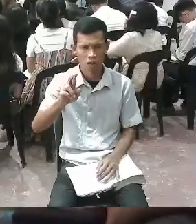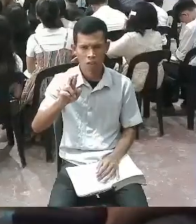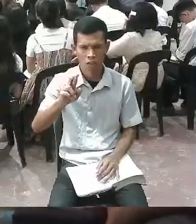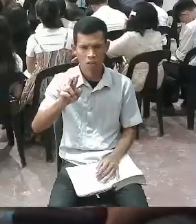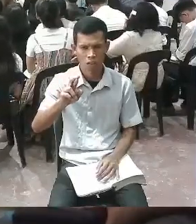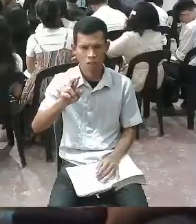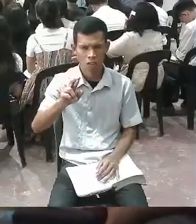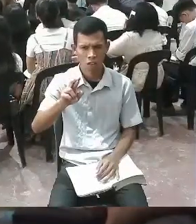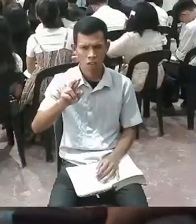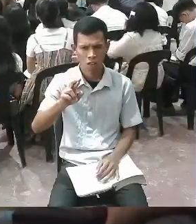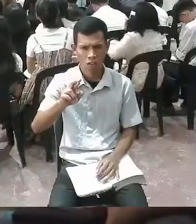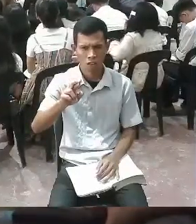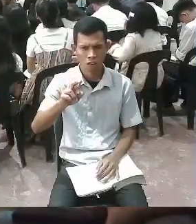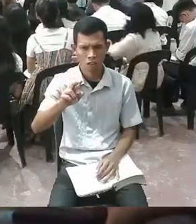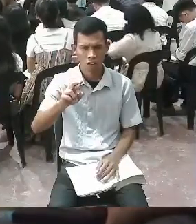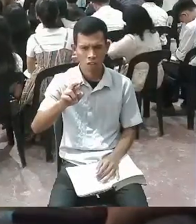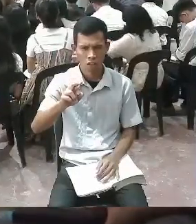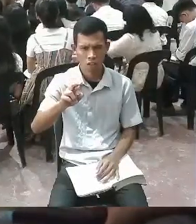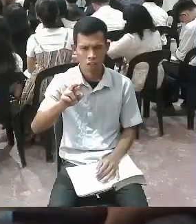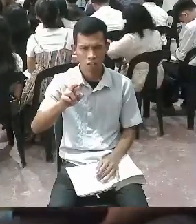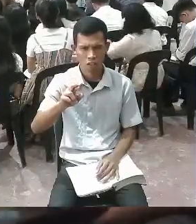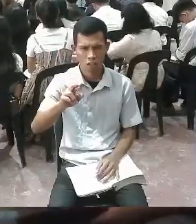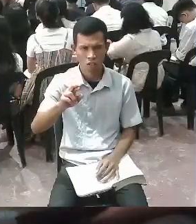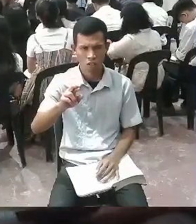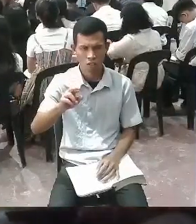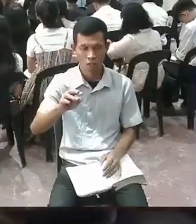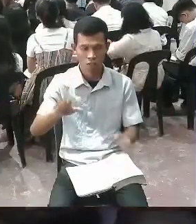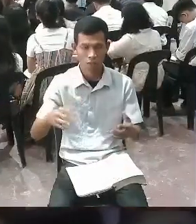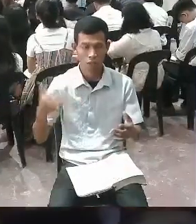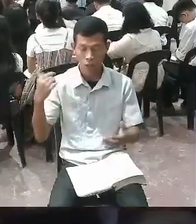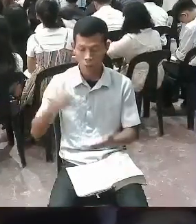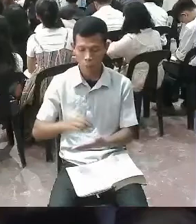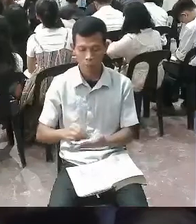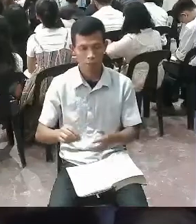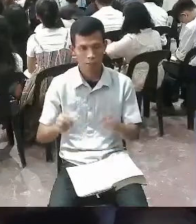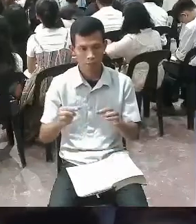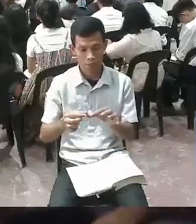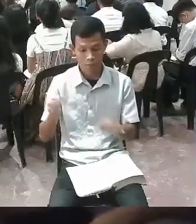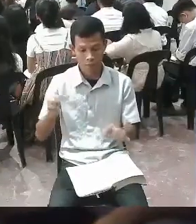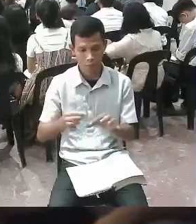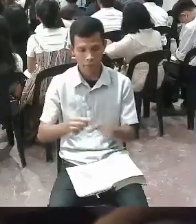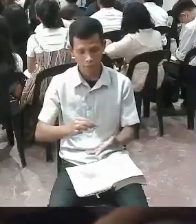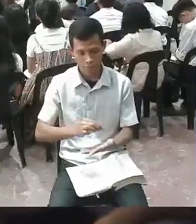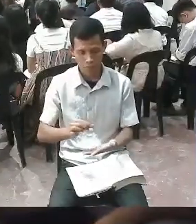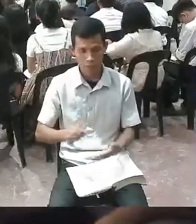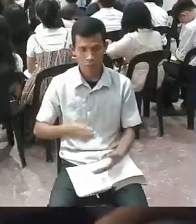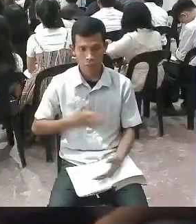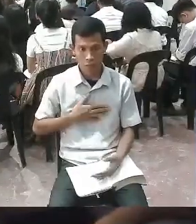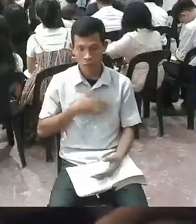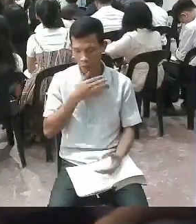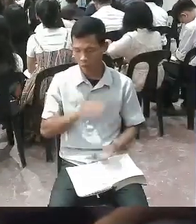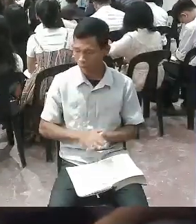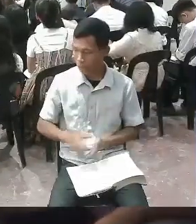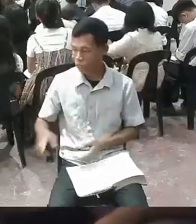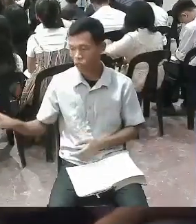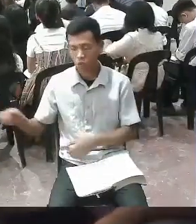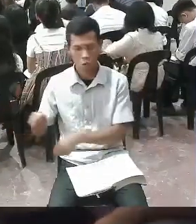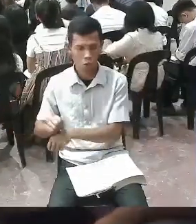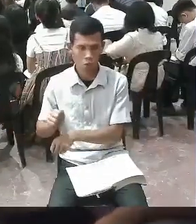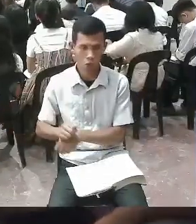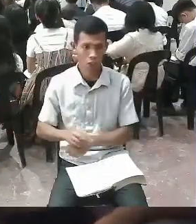And I got my pen out. I was by myself. My wife had gone to work. And Ryan was